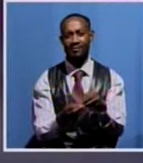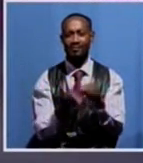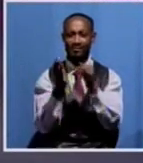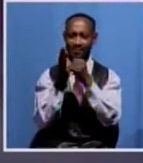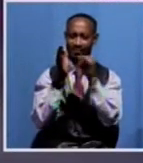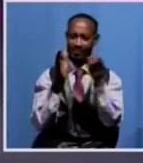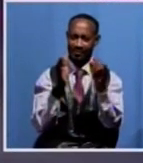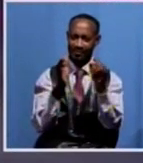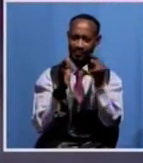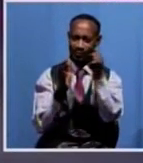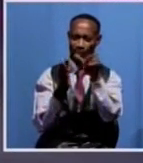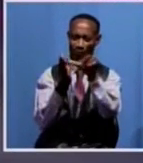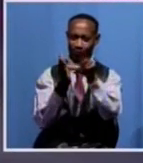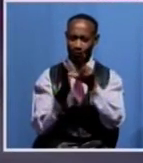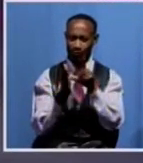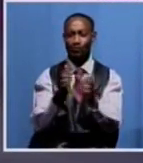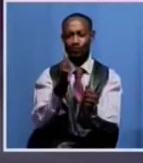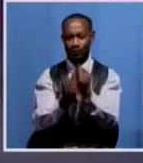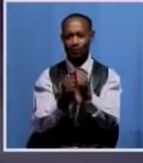identify those loans which we can